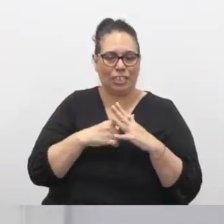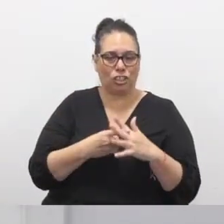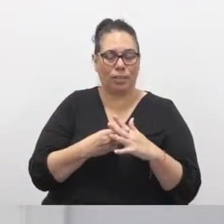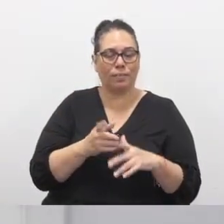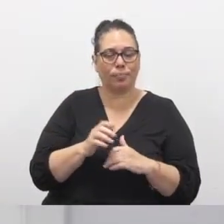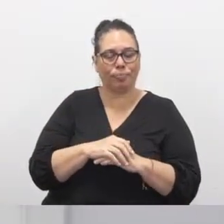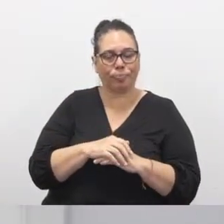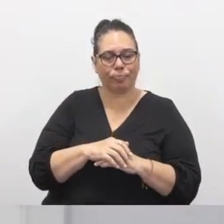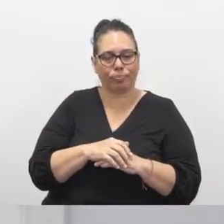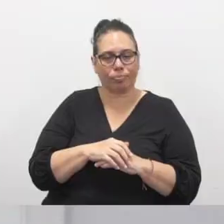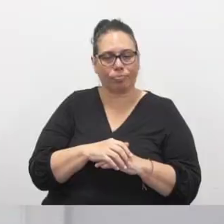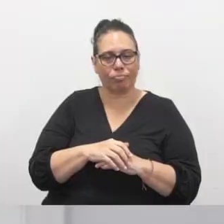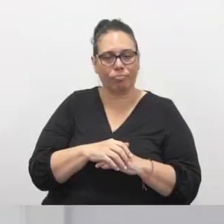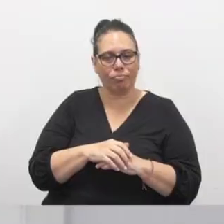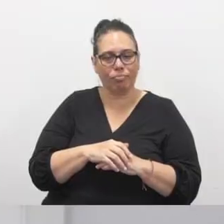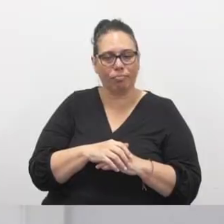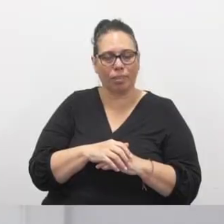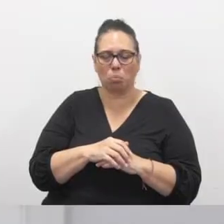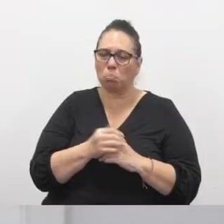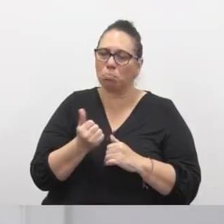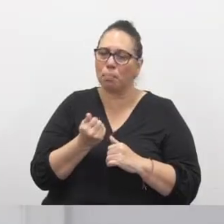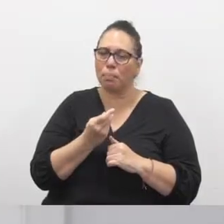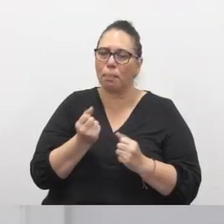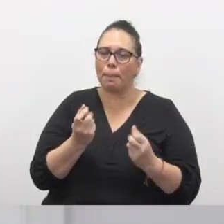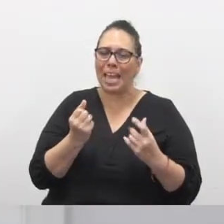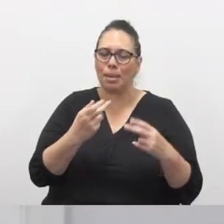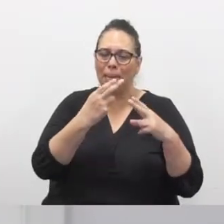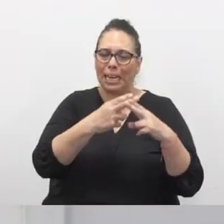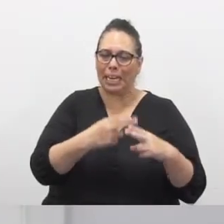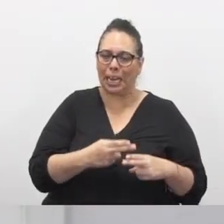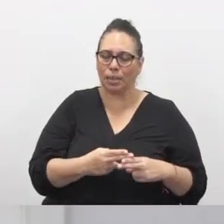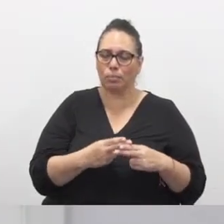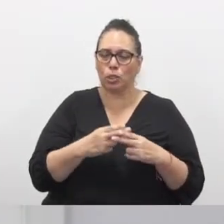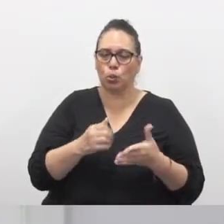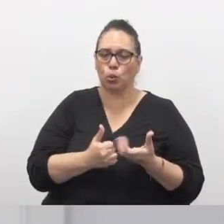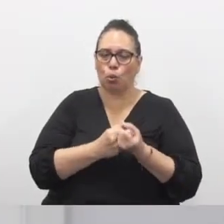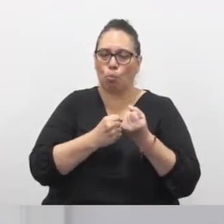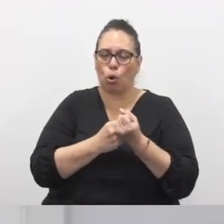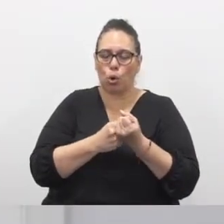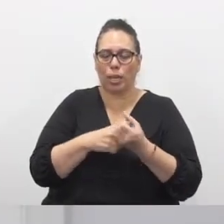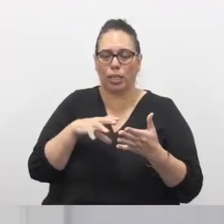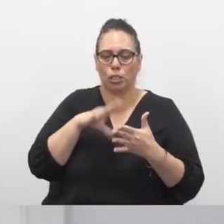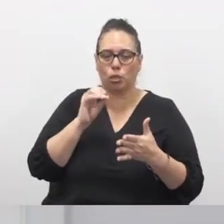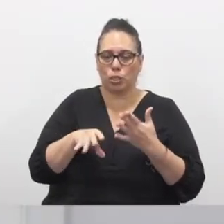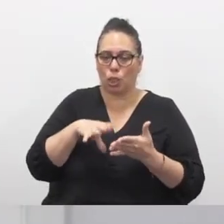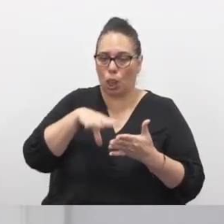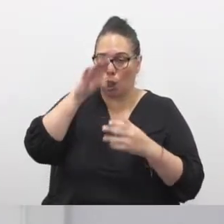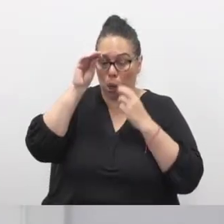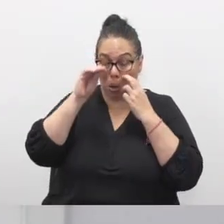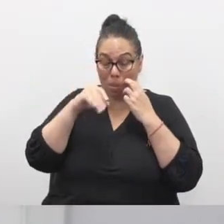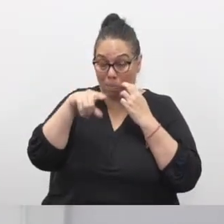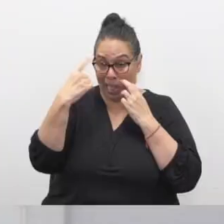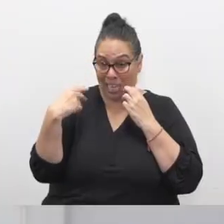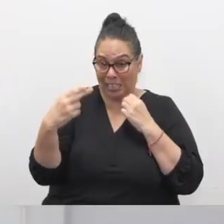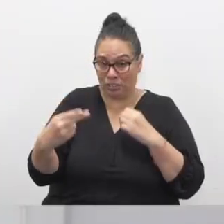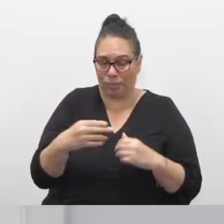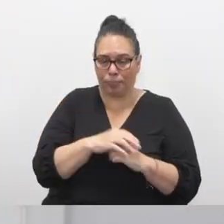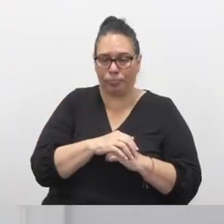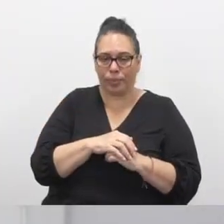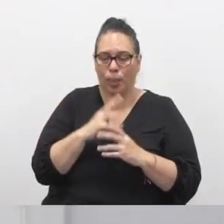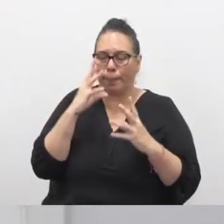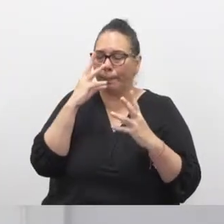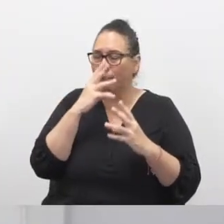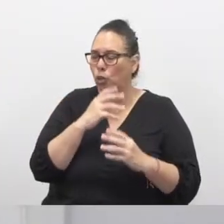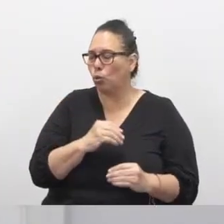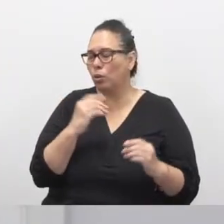to shout out a number of names who supported students in learning about Black history through this year's program. A